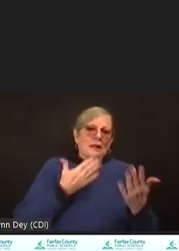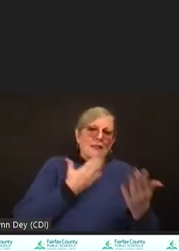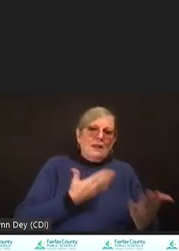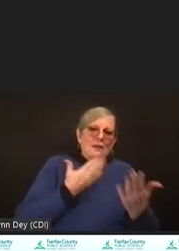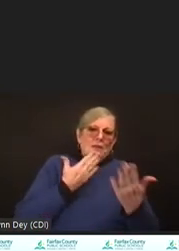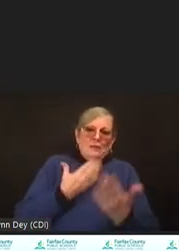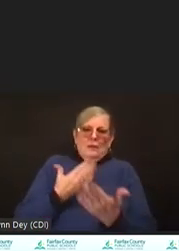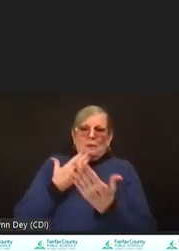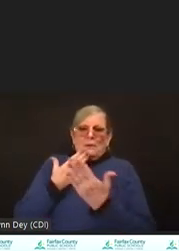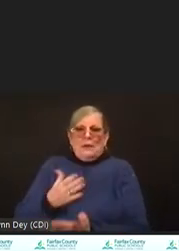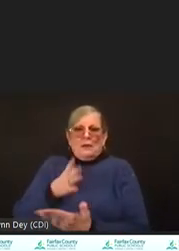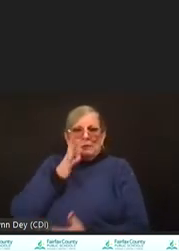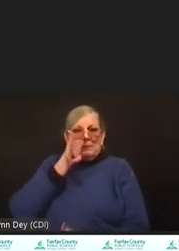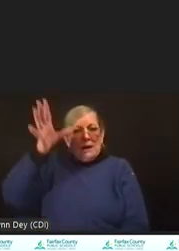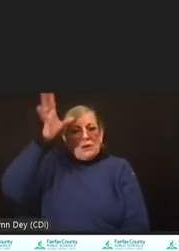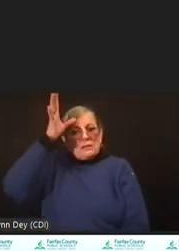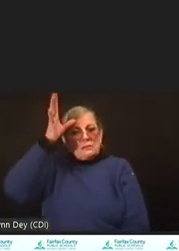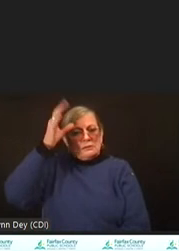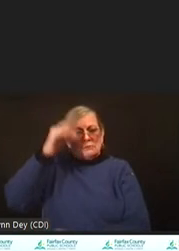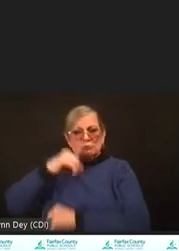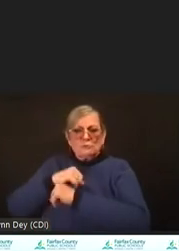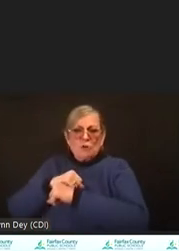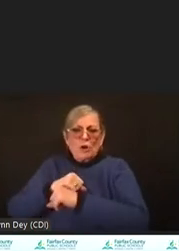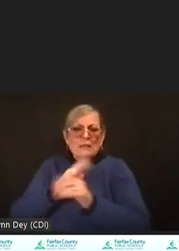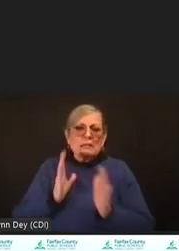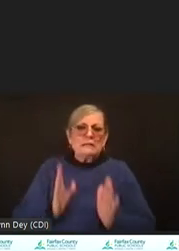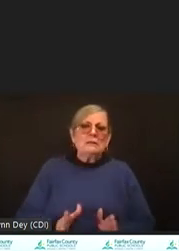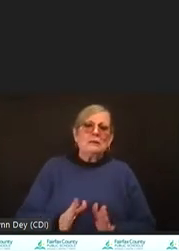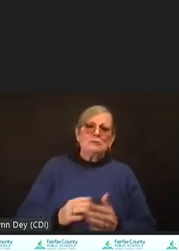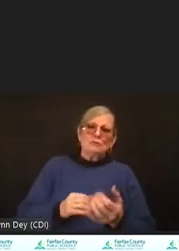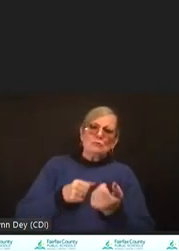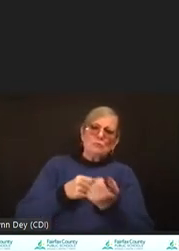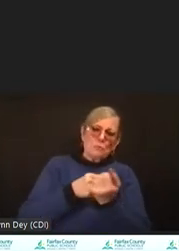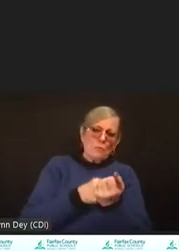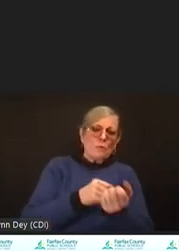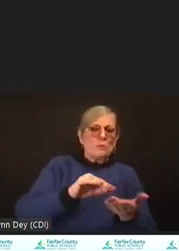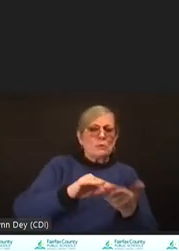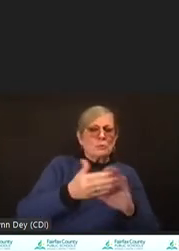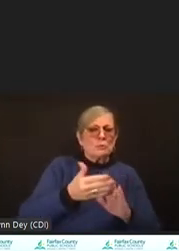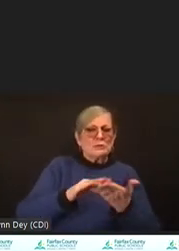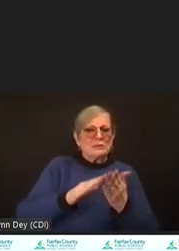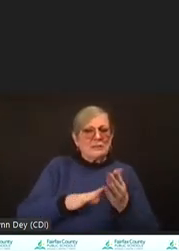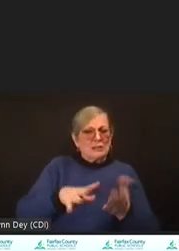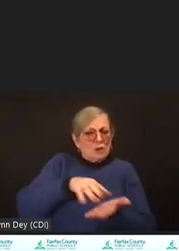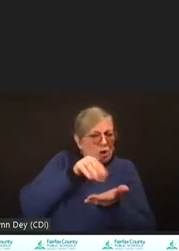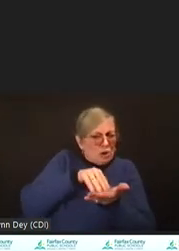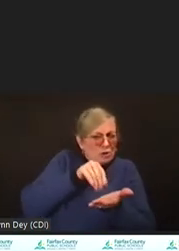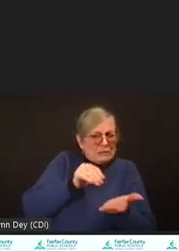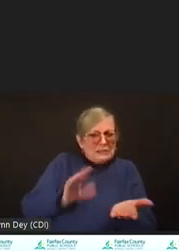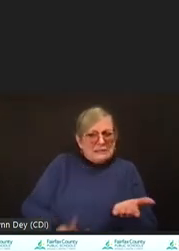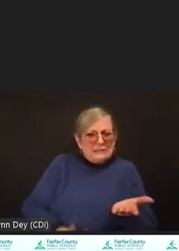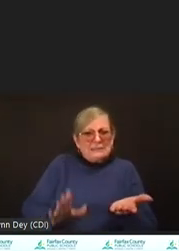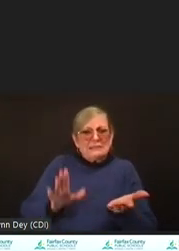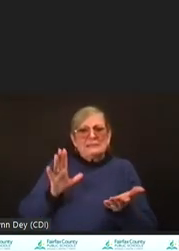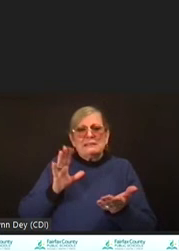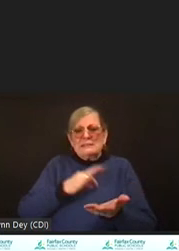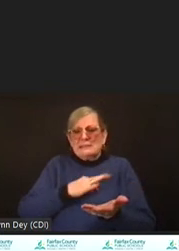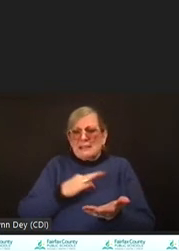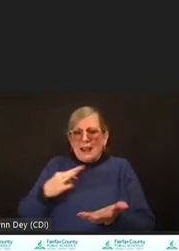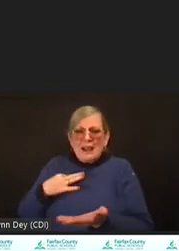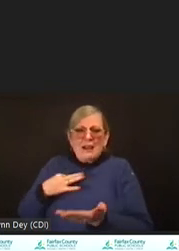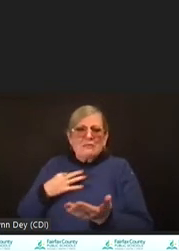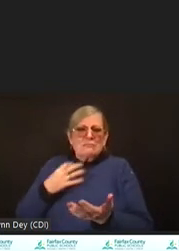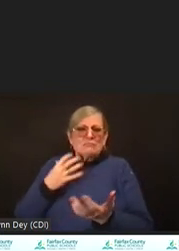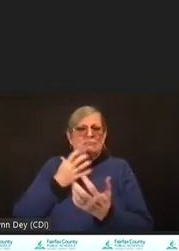guardians, other support members, community members, and especially our students and our staff. Our students and staff, as shown